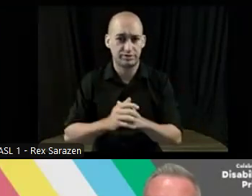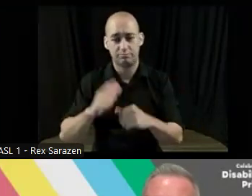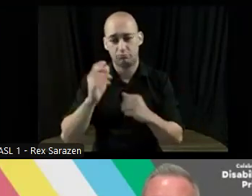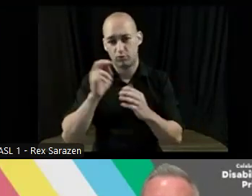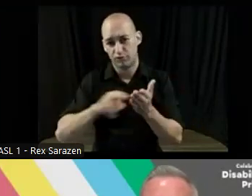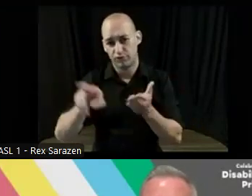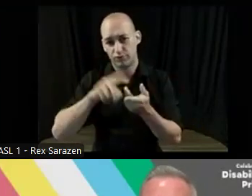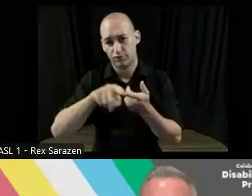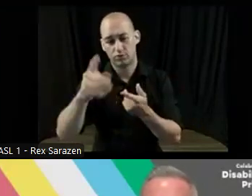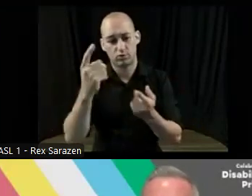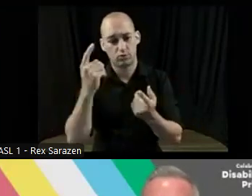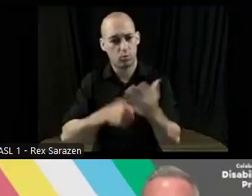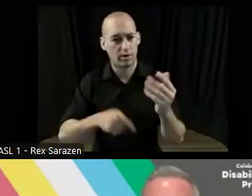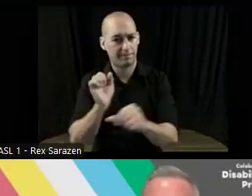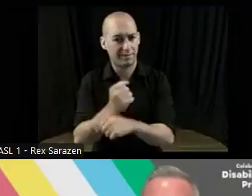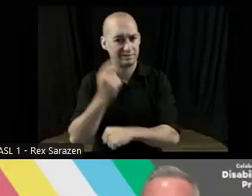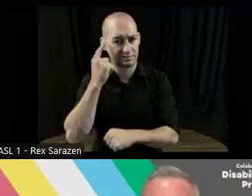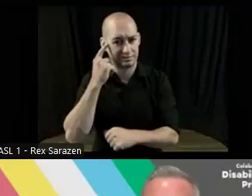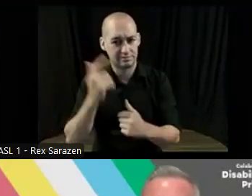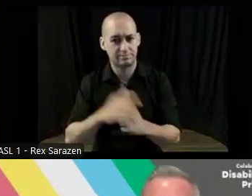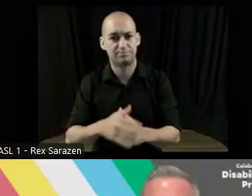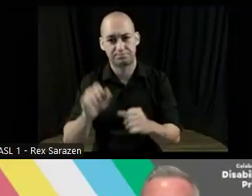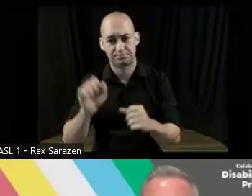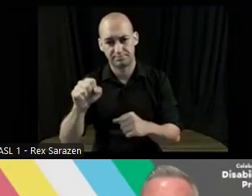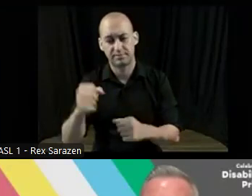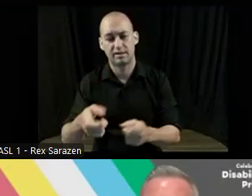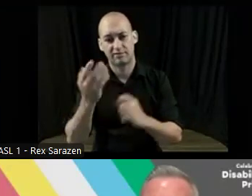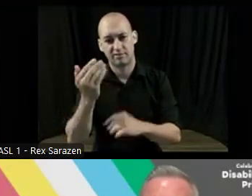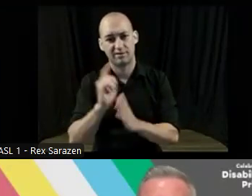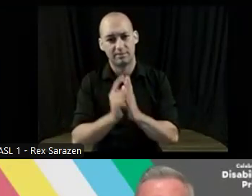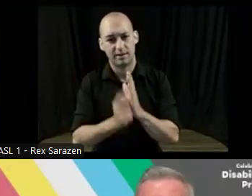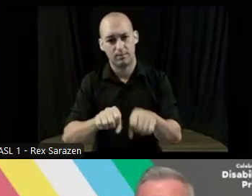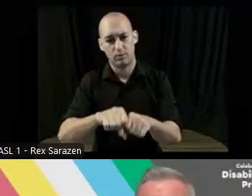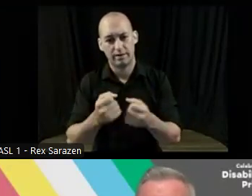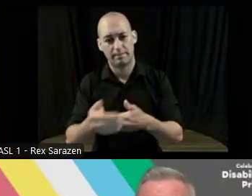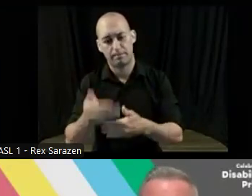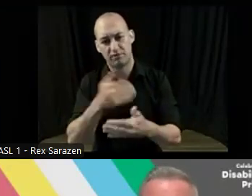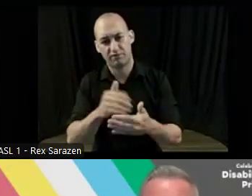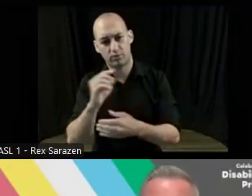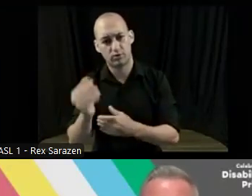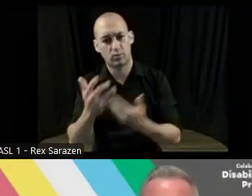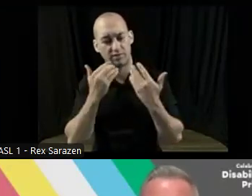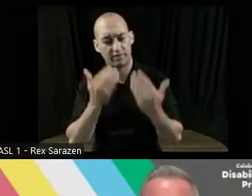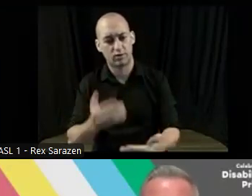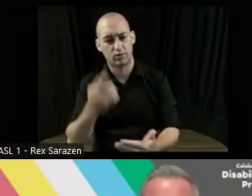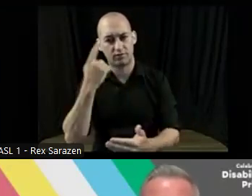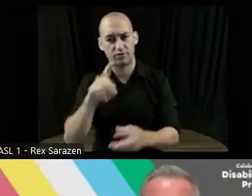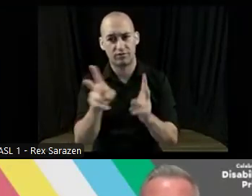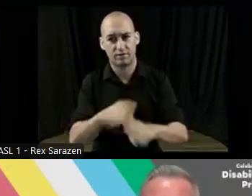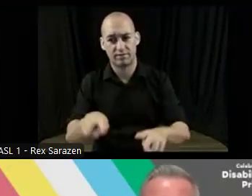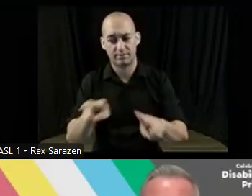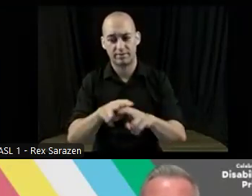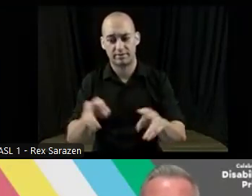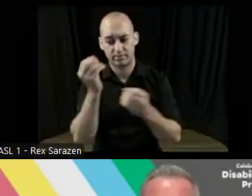sense. Absolutely. We can take a 15-minute break. But Jackie, before we do, I want to thank you for the valuable information. I know it's really